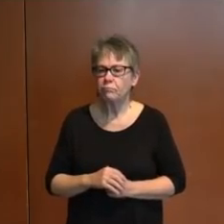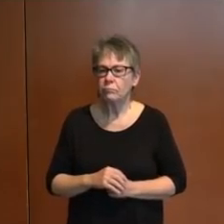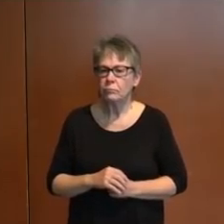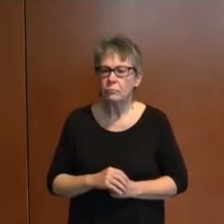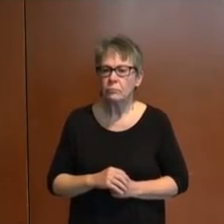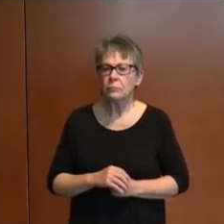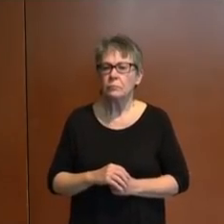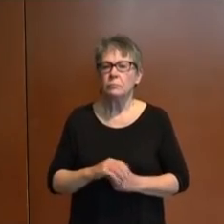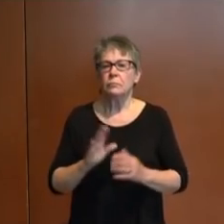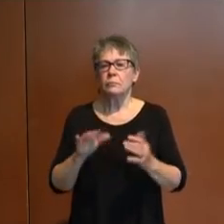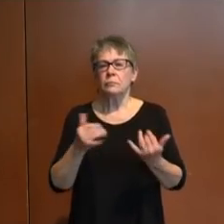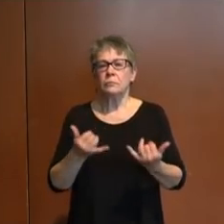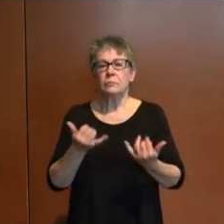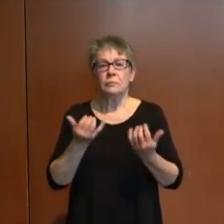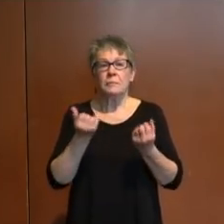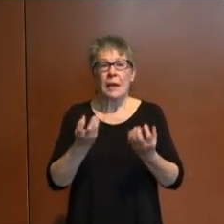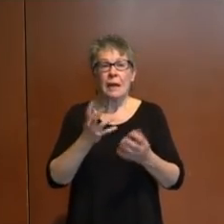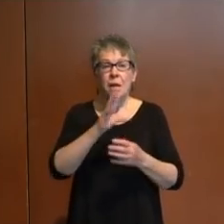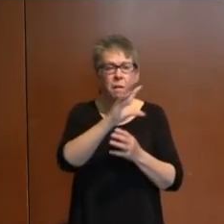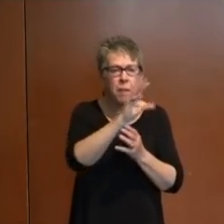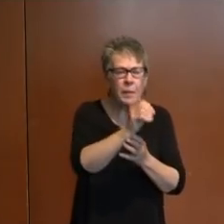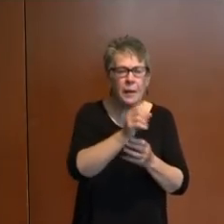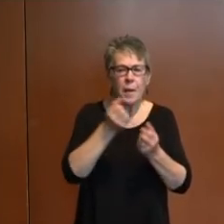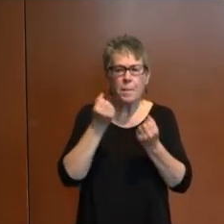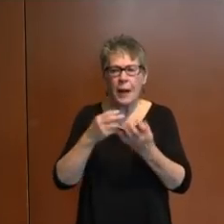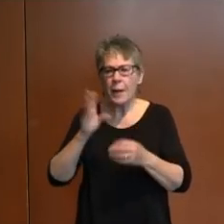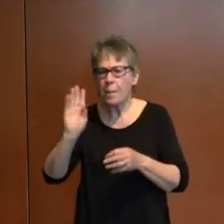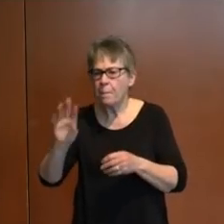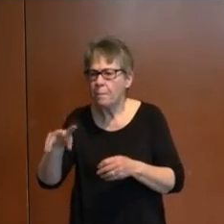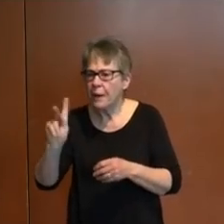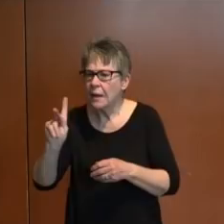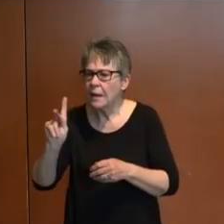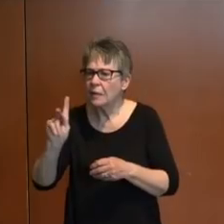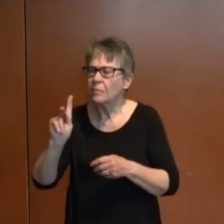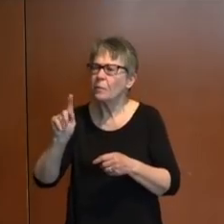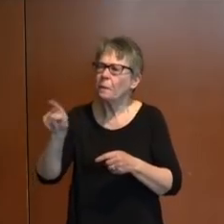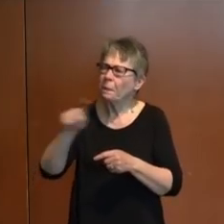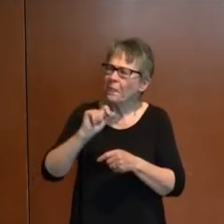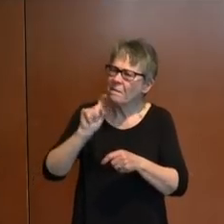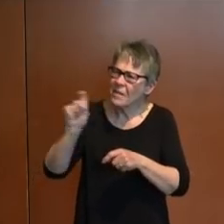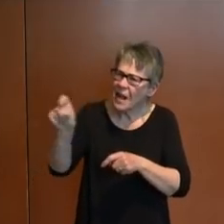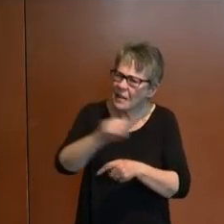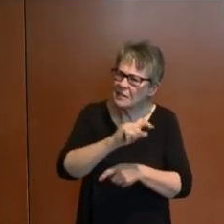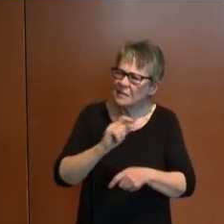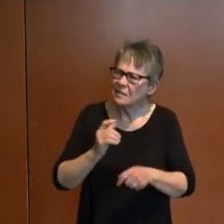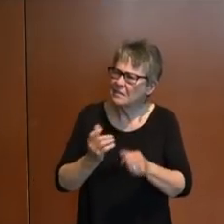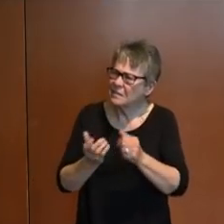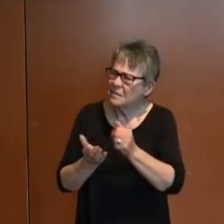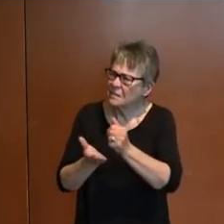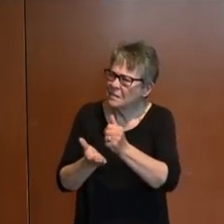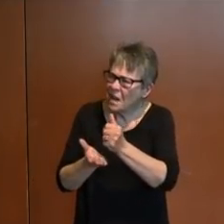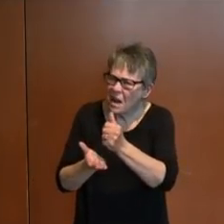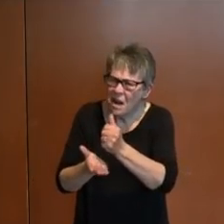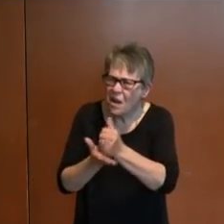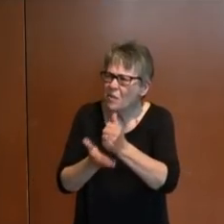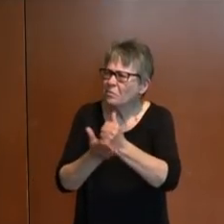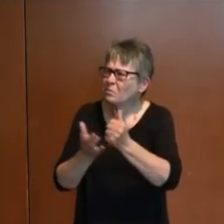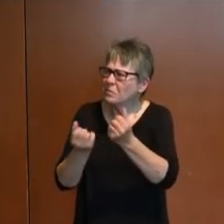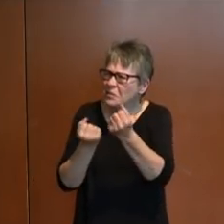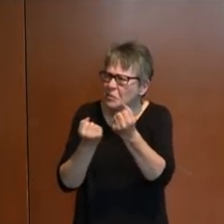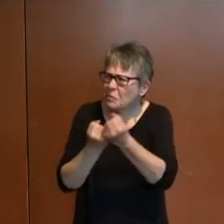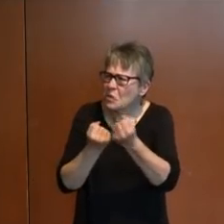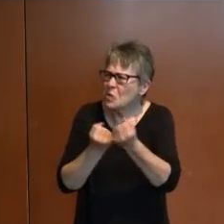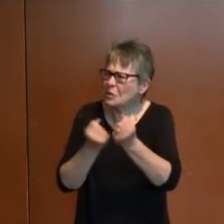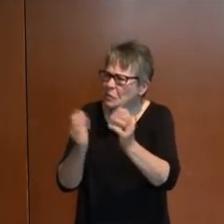communities, I continue to ask for your help in ensuring our small businesses stay on their feet. Not just the